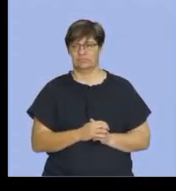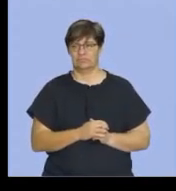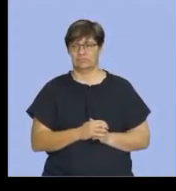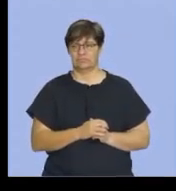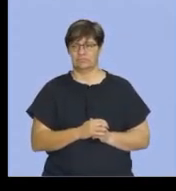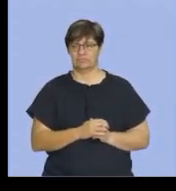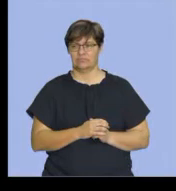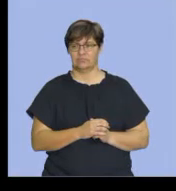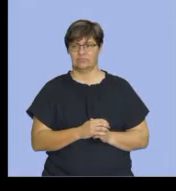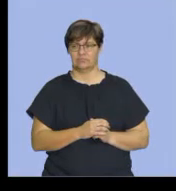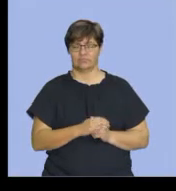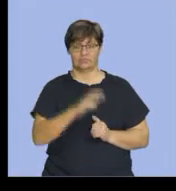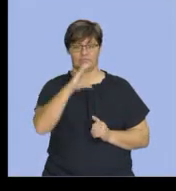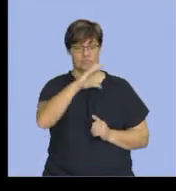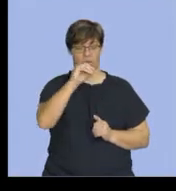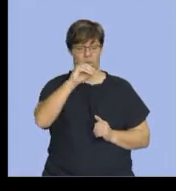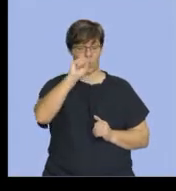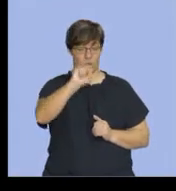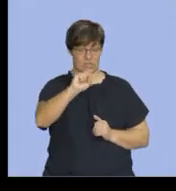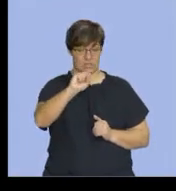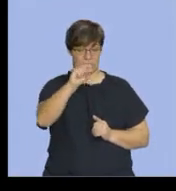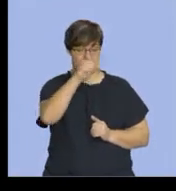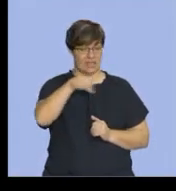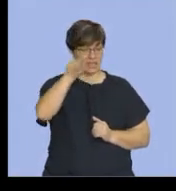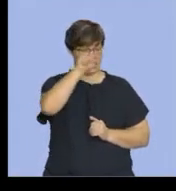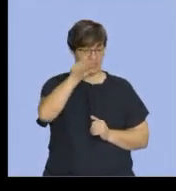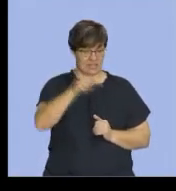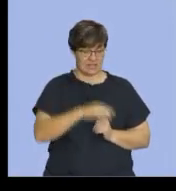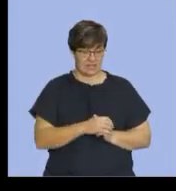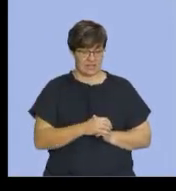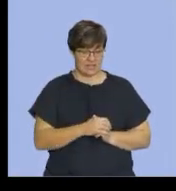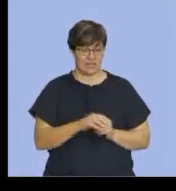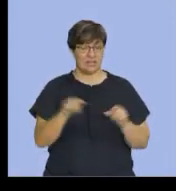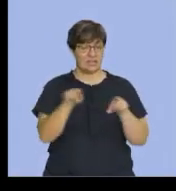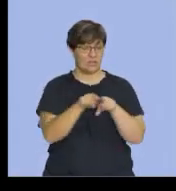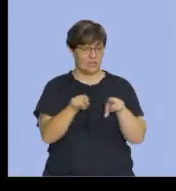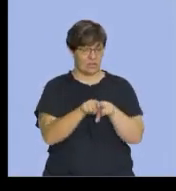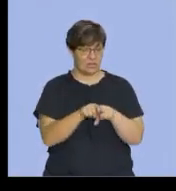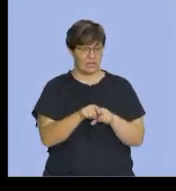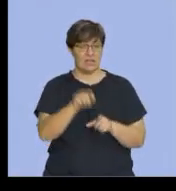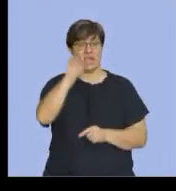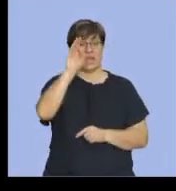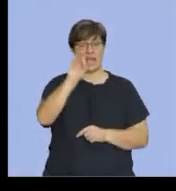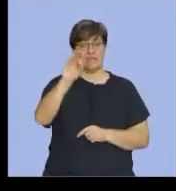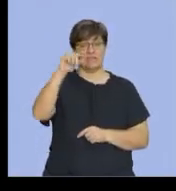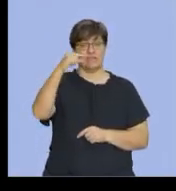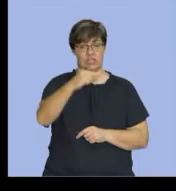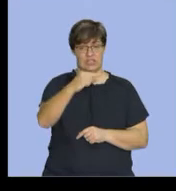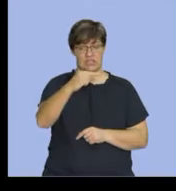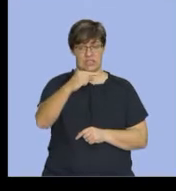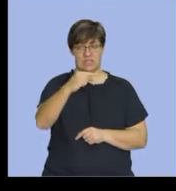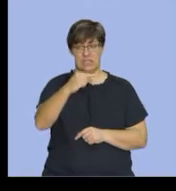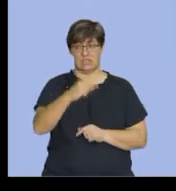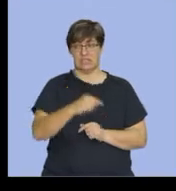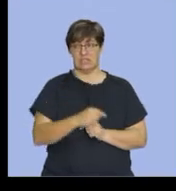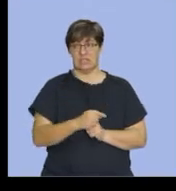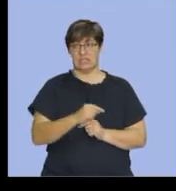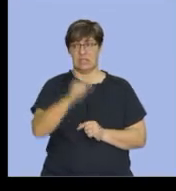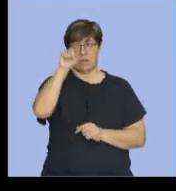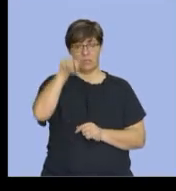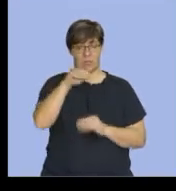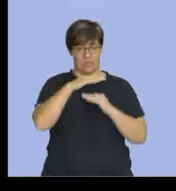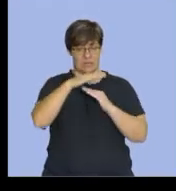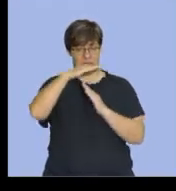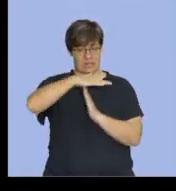Cos theta is FG perpendicular